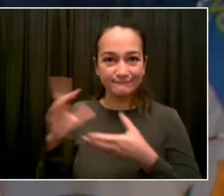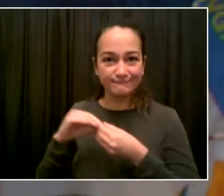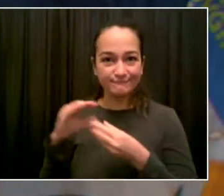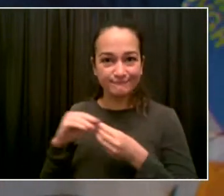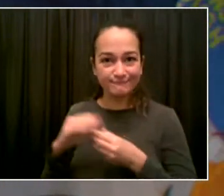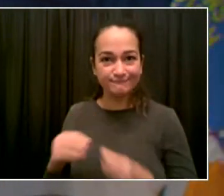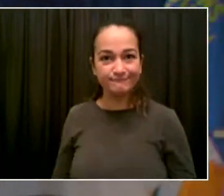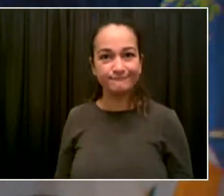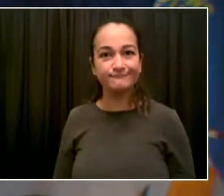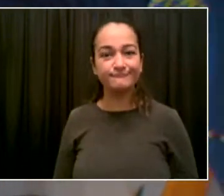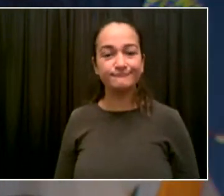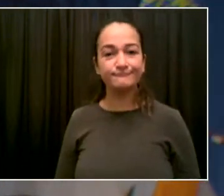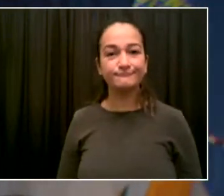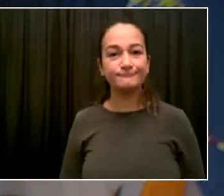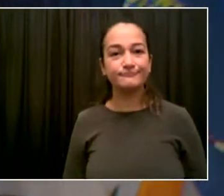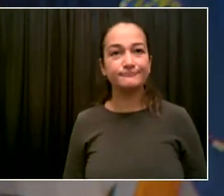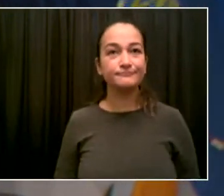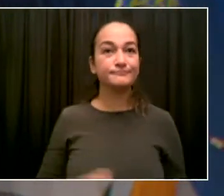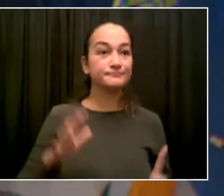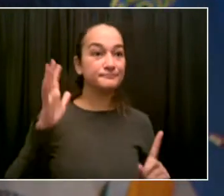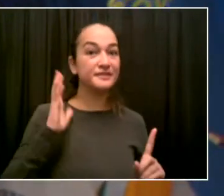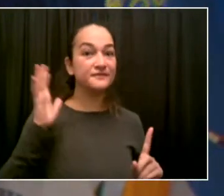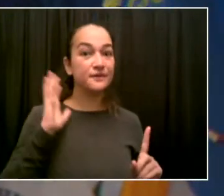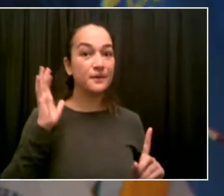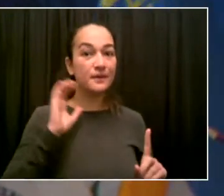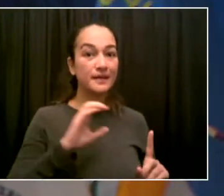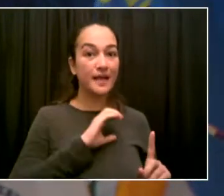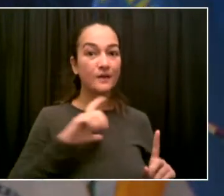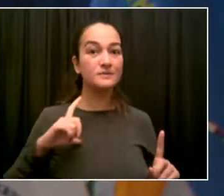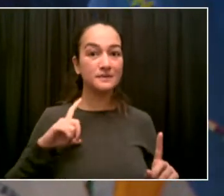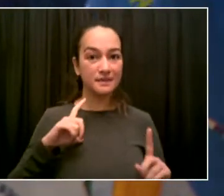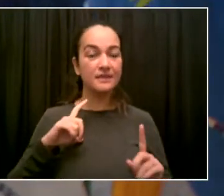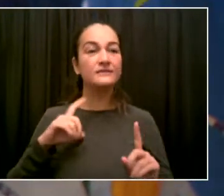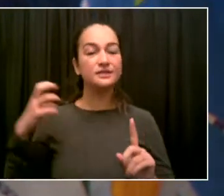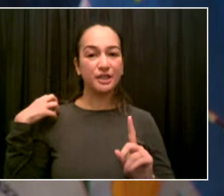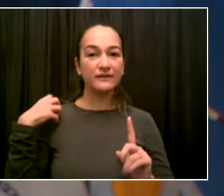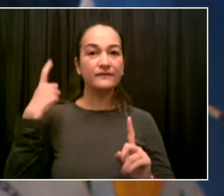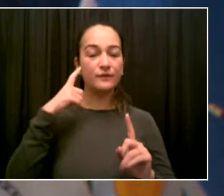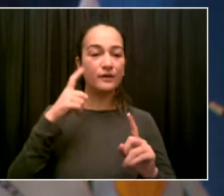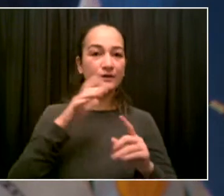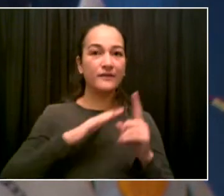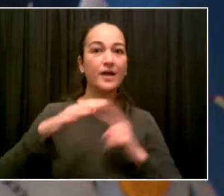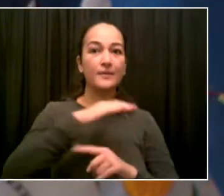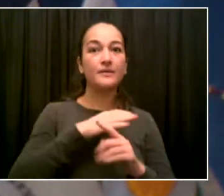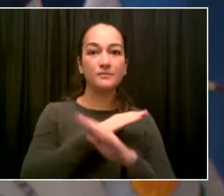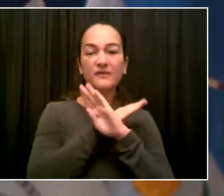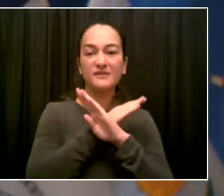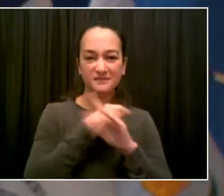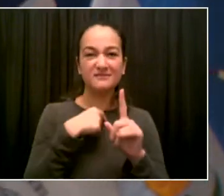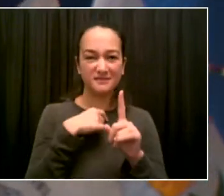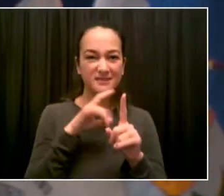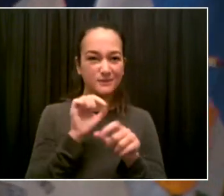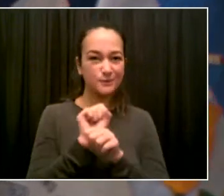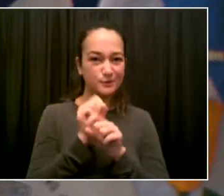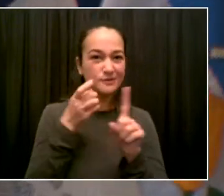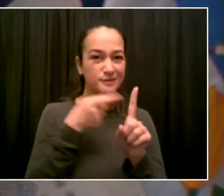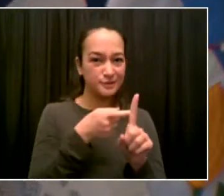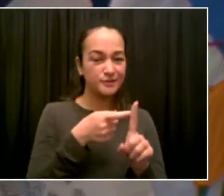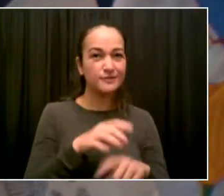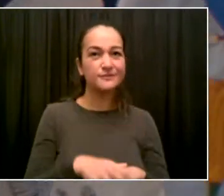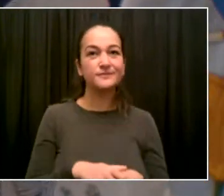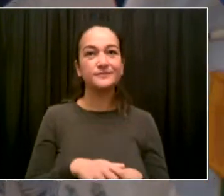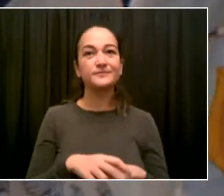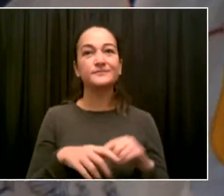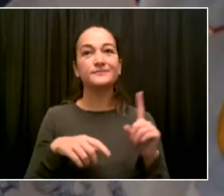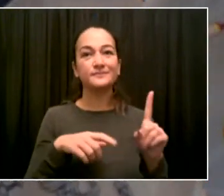Protection Committee before my good friend Costa Constantinidis, and we had actually pushed DEP and passed a bill which mandated